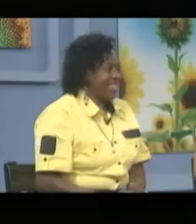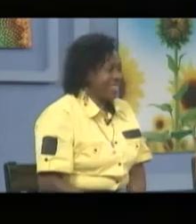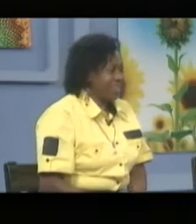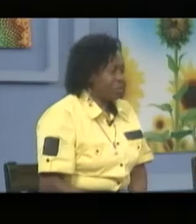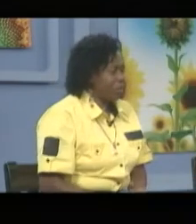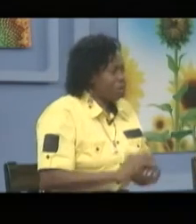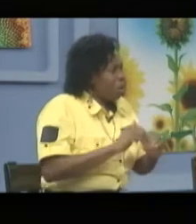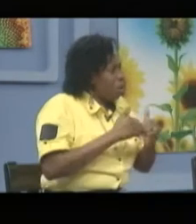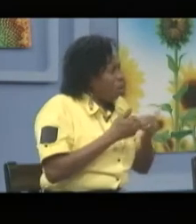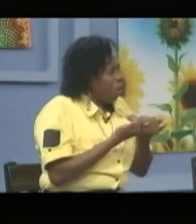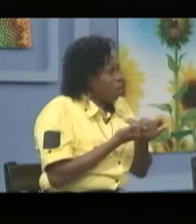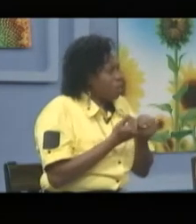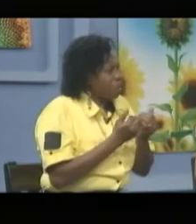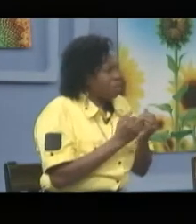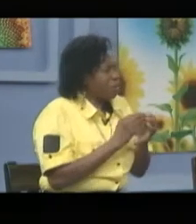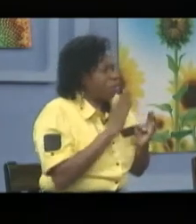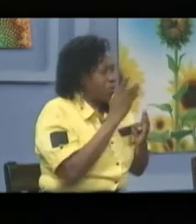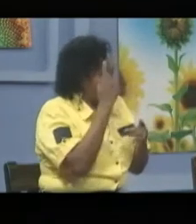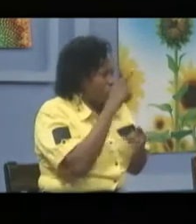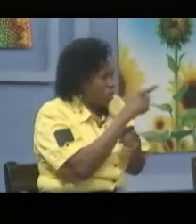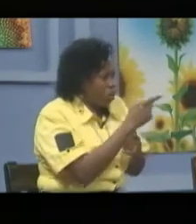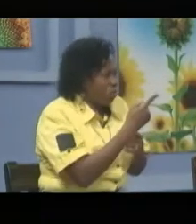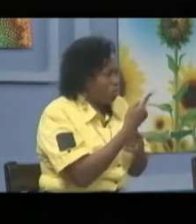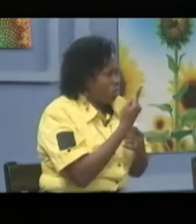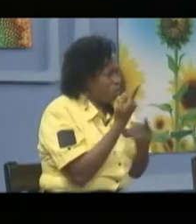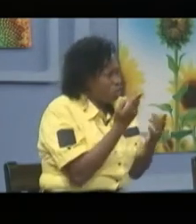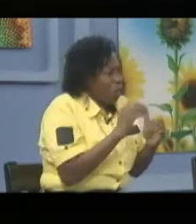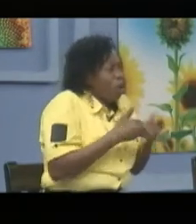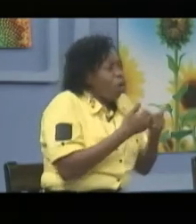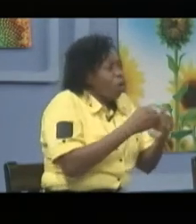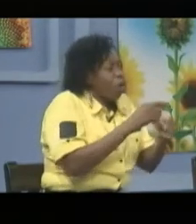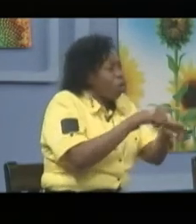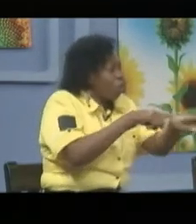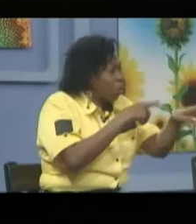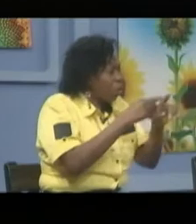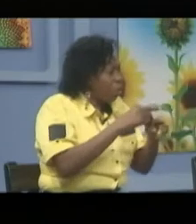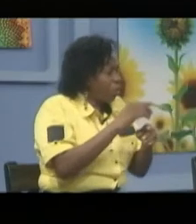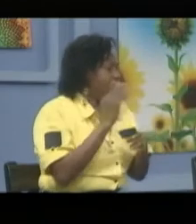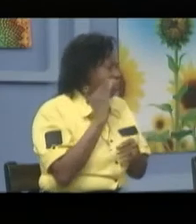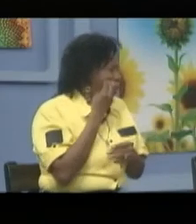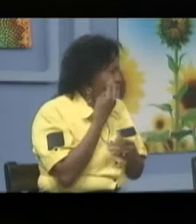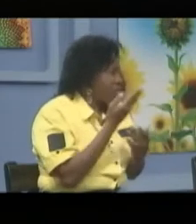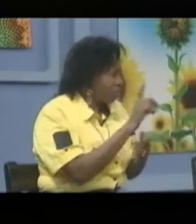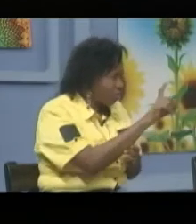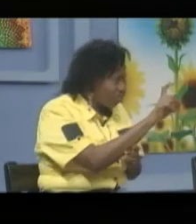How has it been for you these past... Well, how long have you been modeling, first of all?